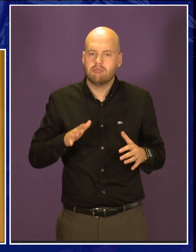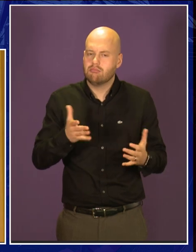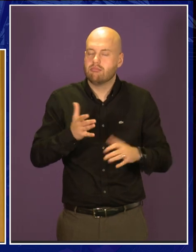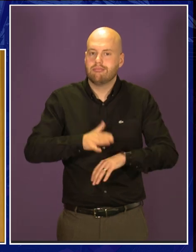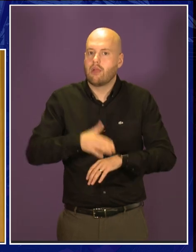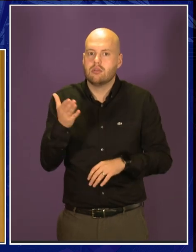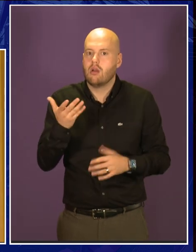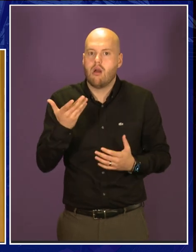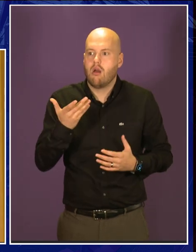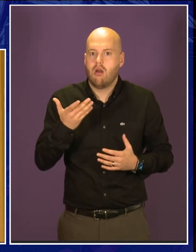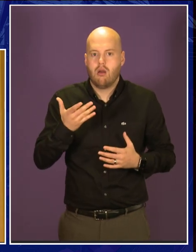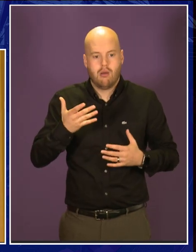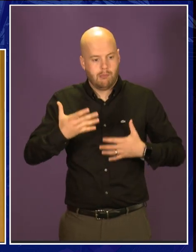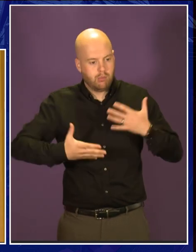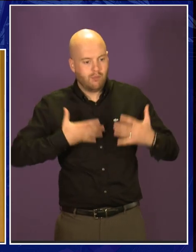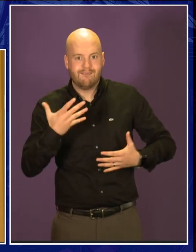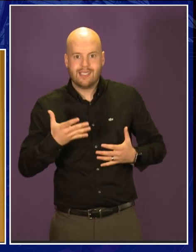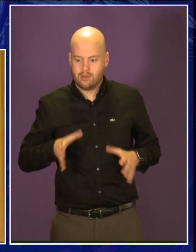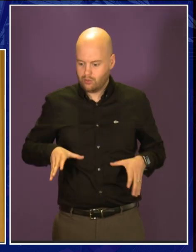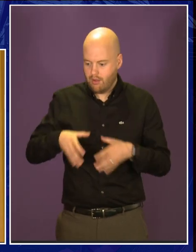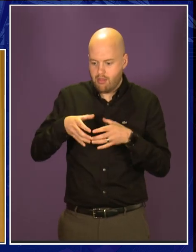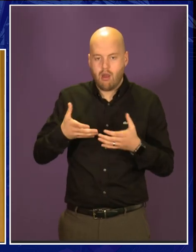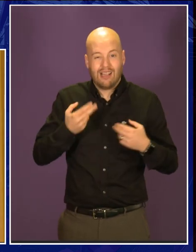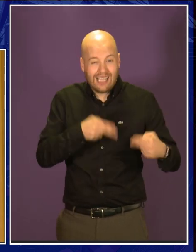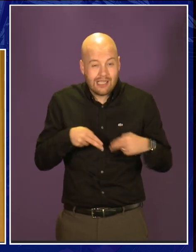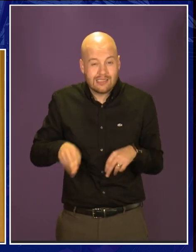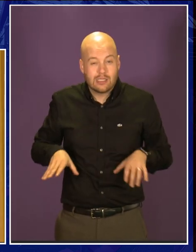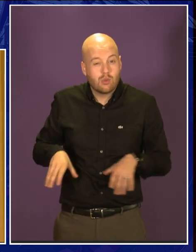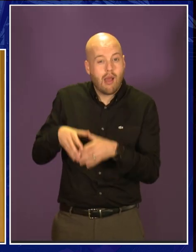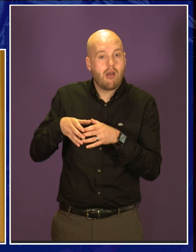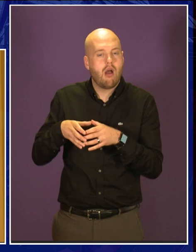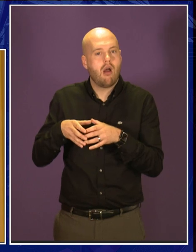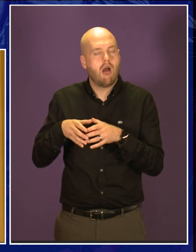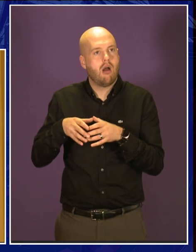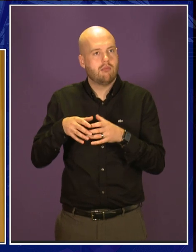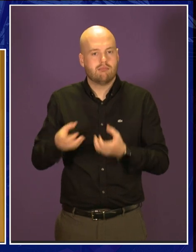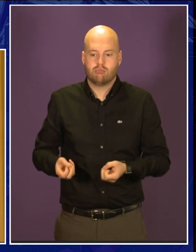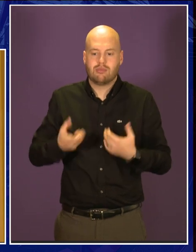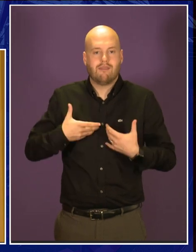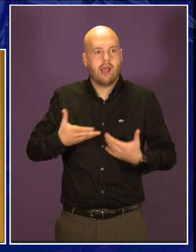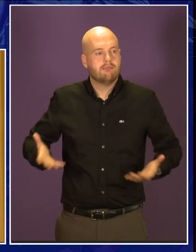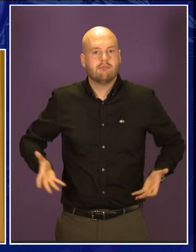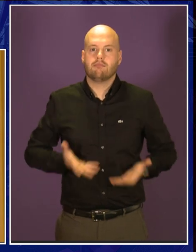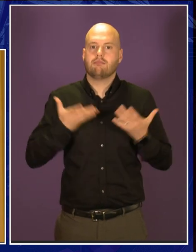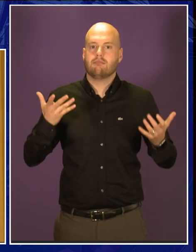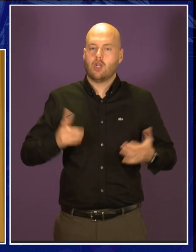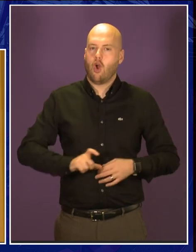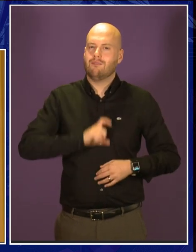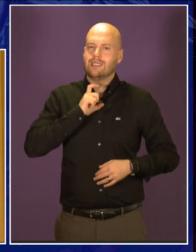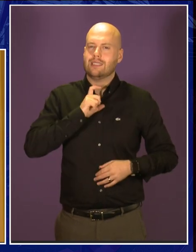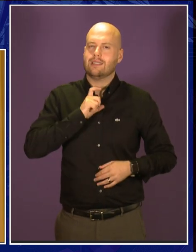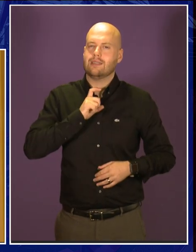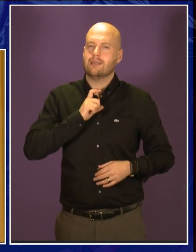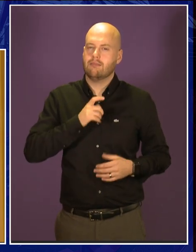of moving together, of dancing together, provides an uplift. It provides a sense of confidence.